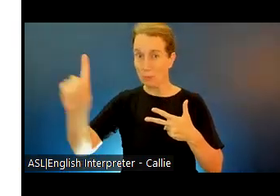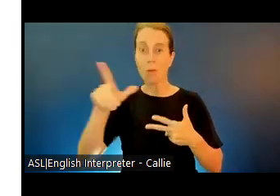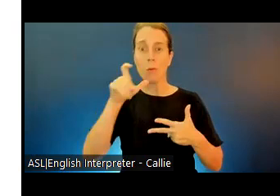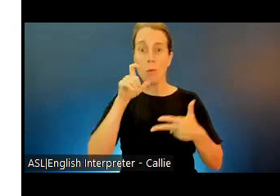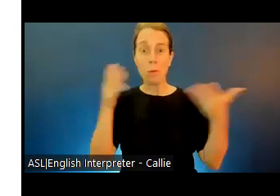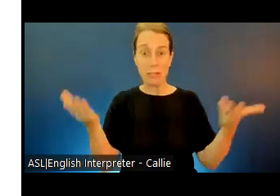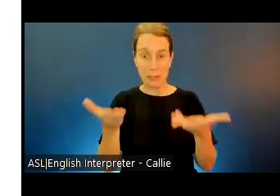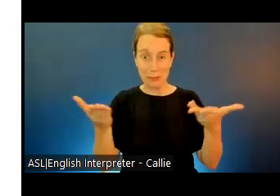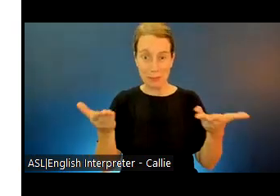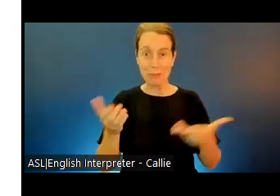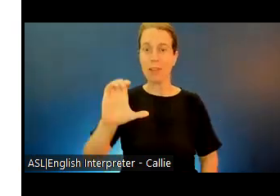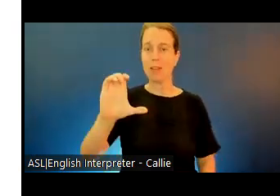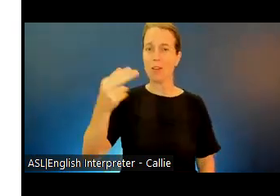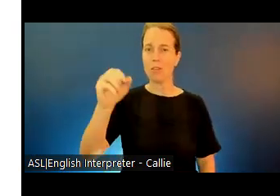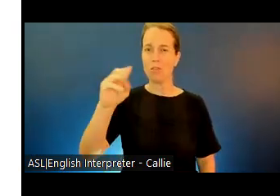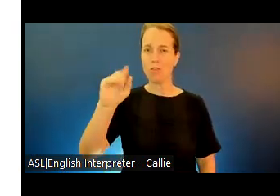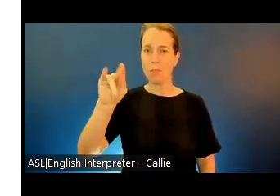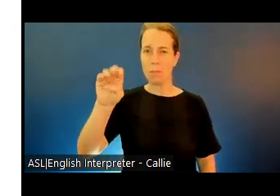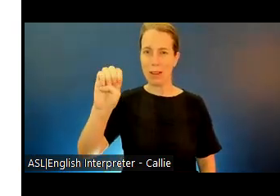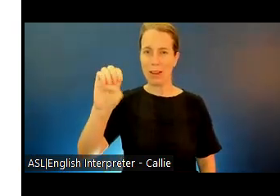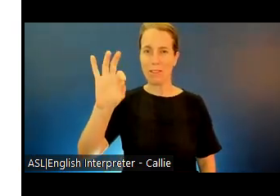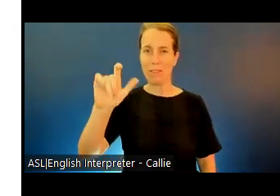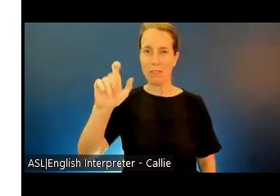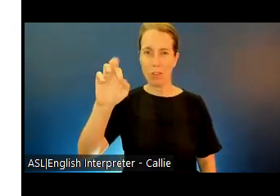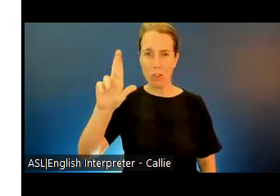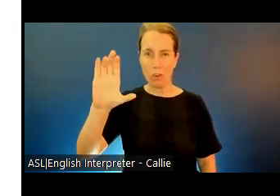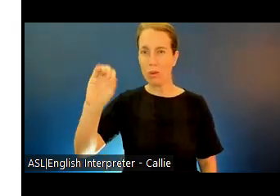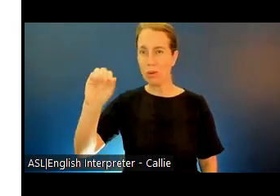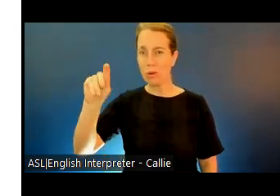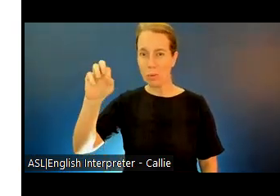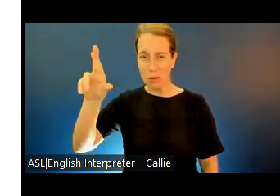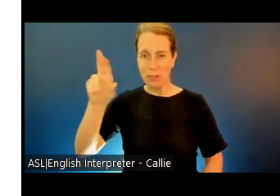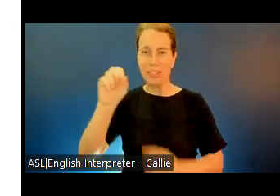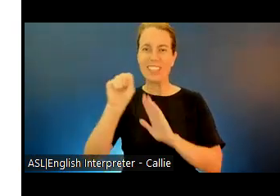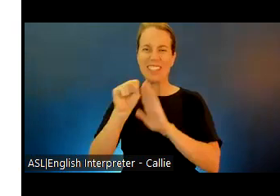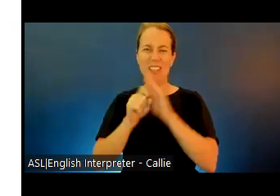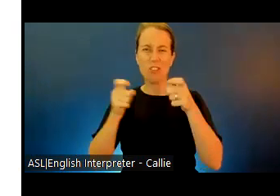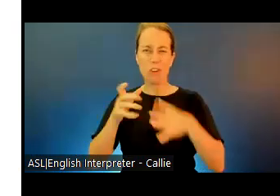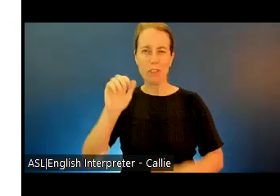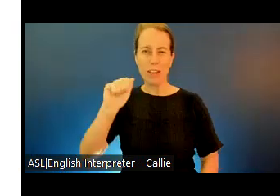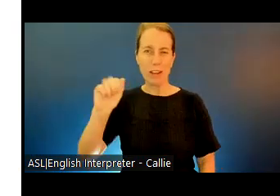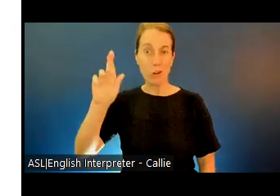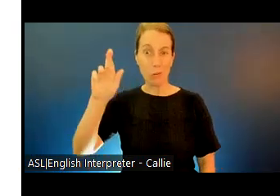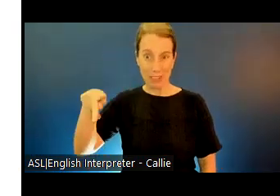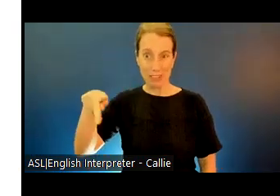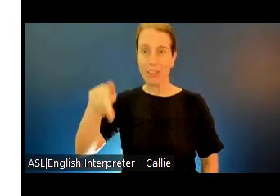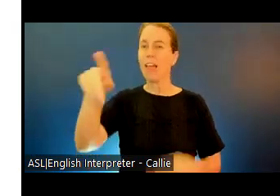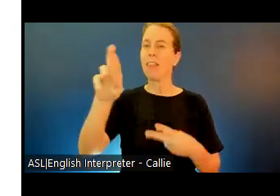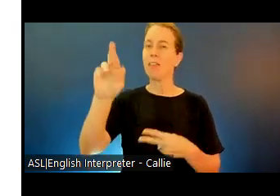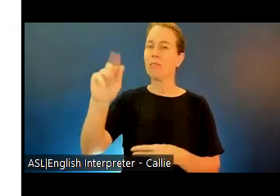and Rebecca Spanigal, one of the attorneys here at DRSC. A few things to go over before we get